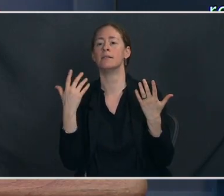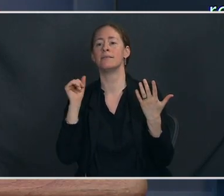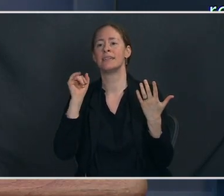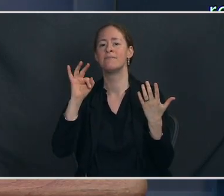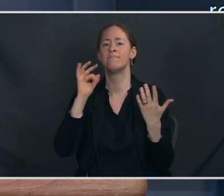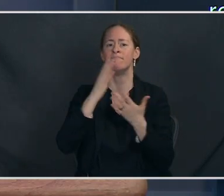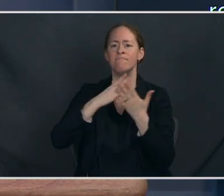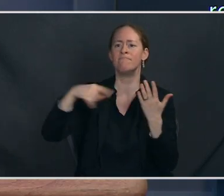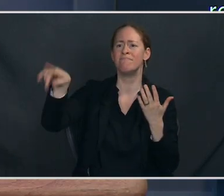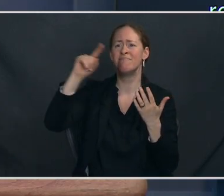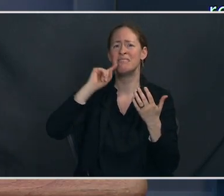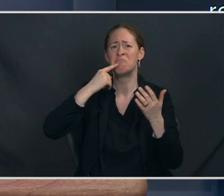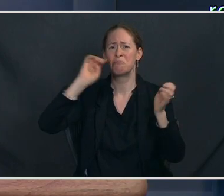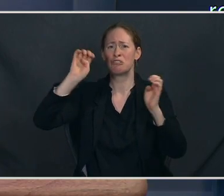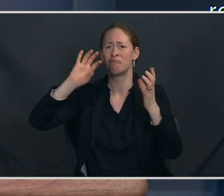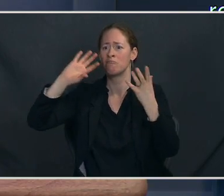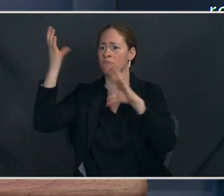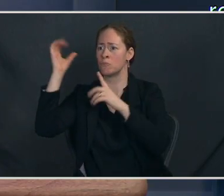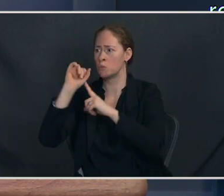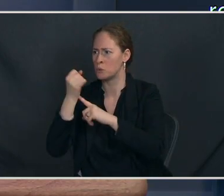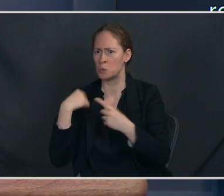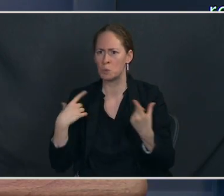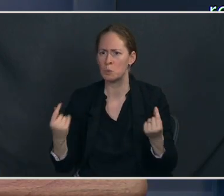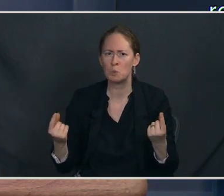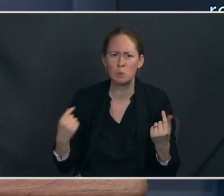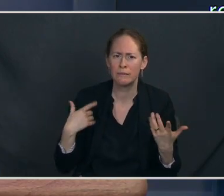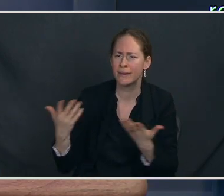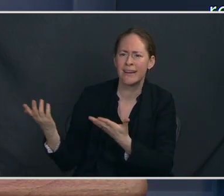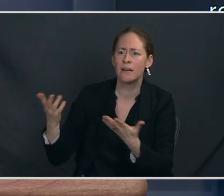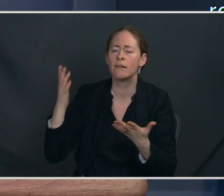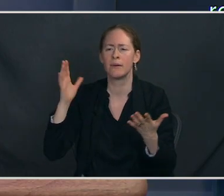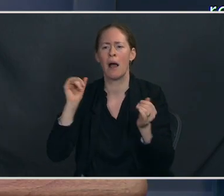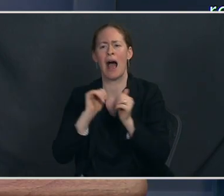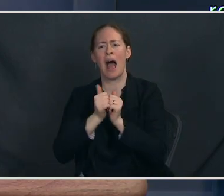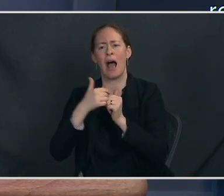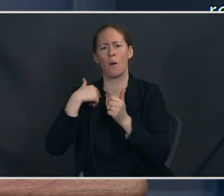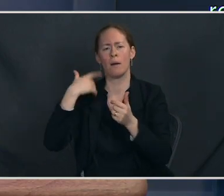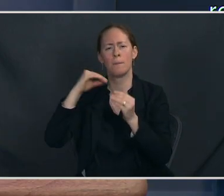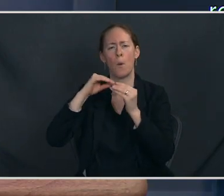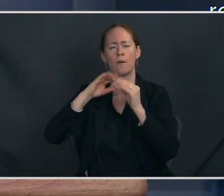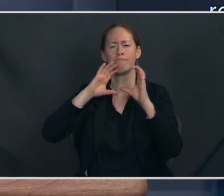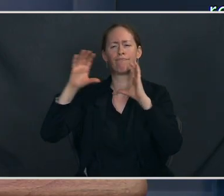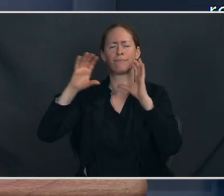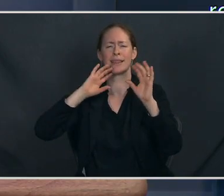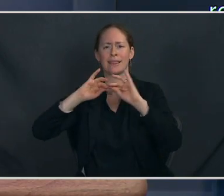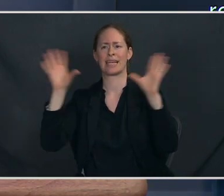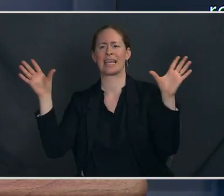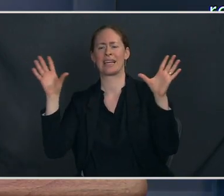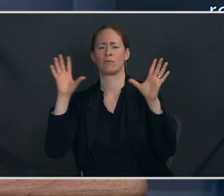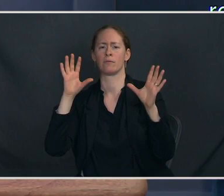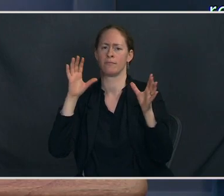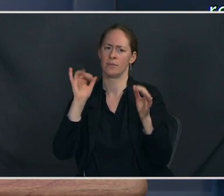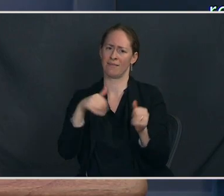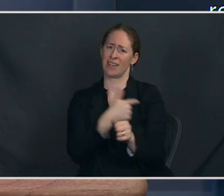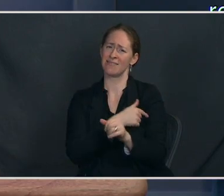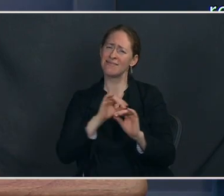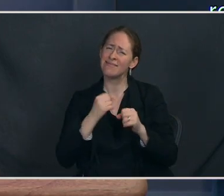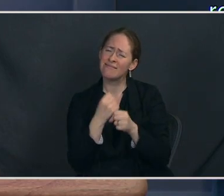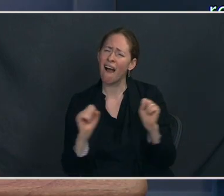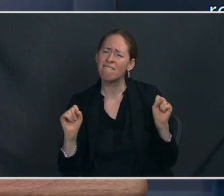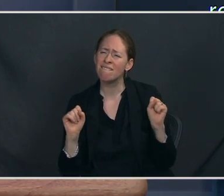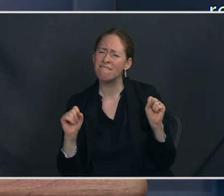for, about more effectively communicating with people about the safety of the vaccine and really being thoughtful about who we're using